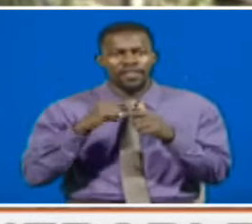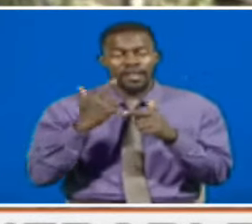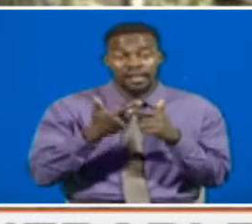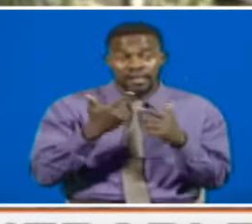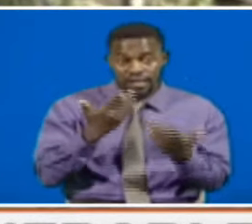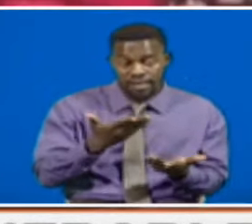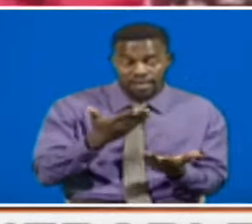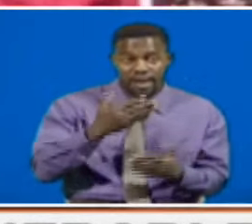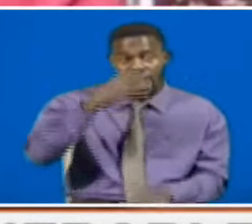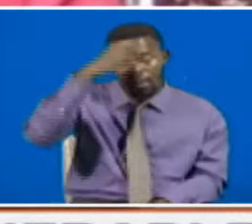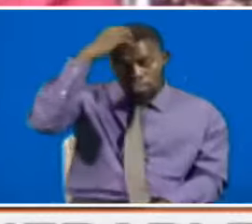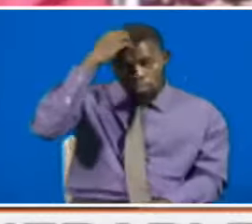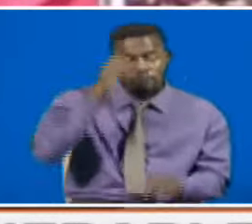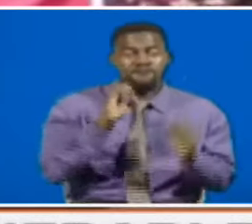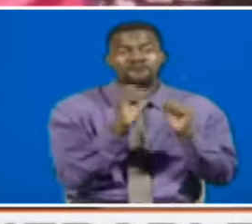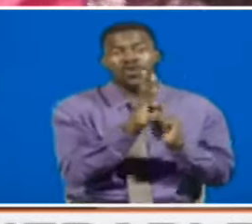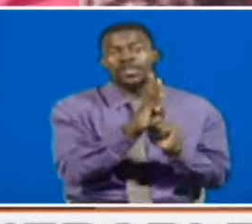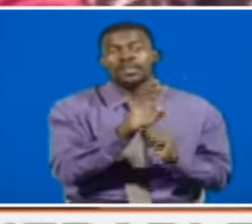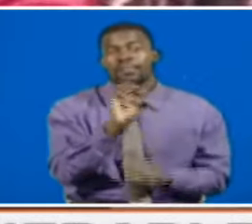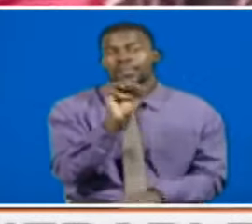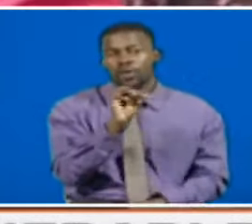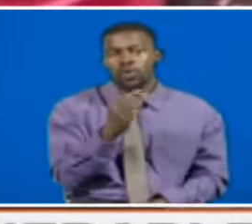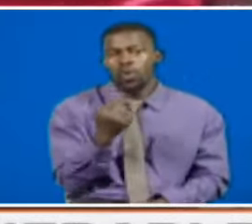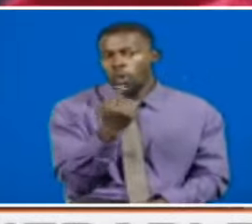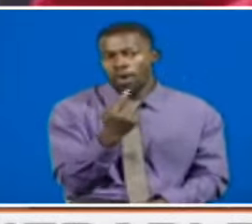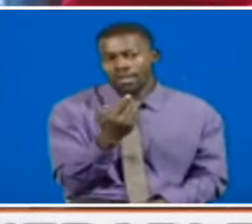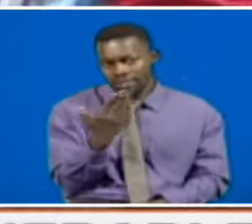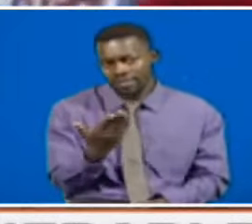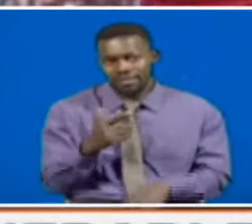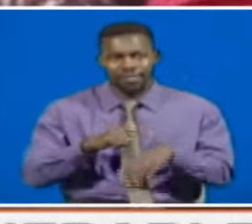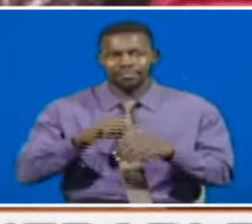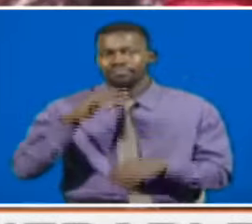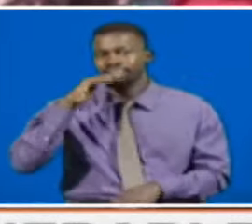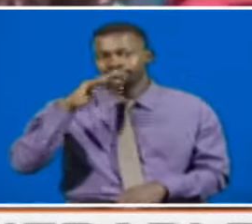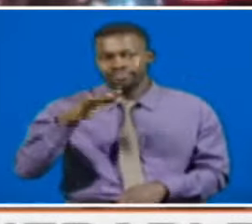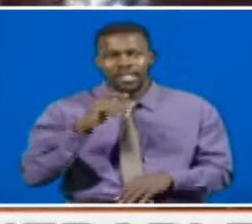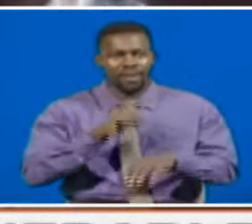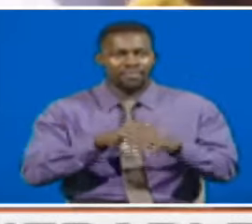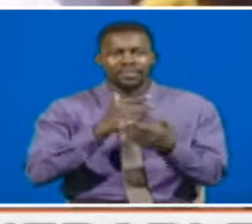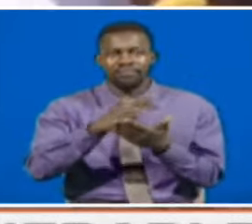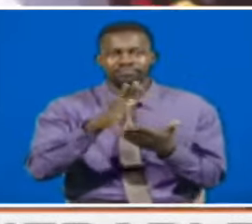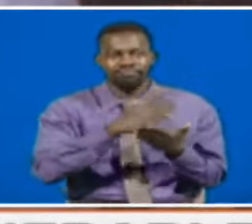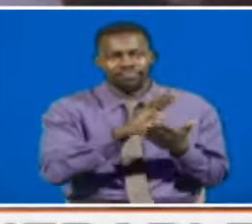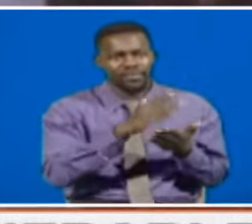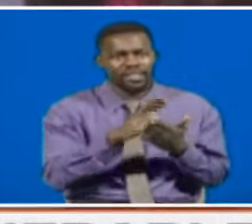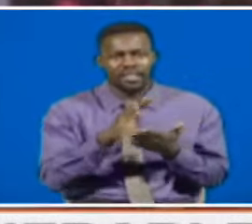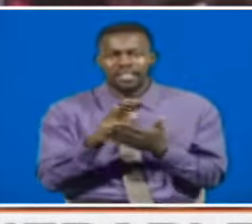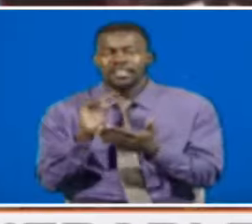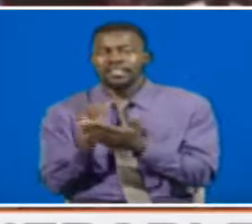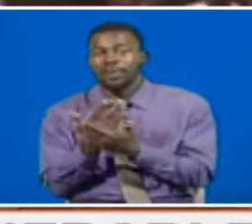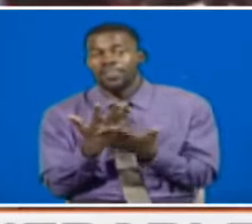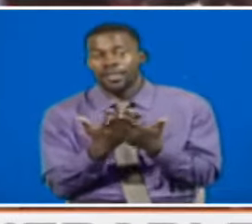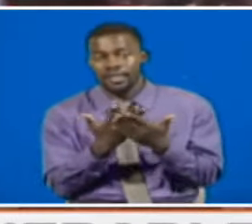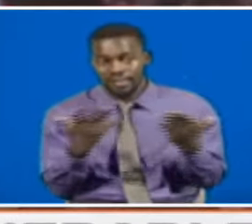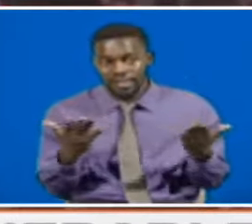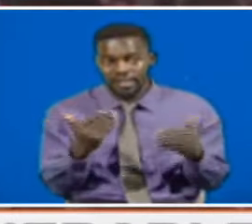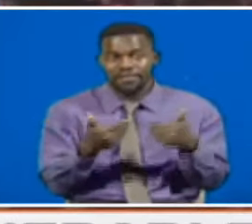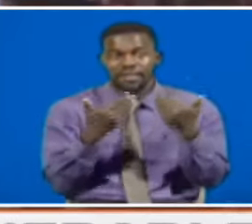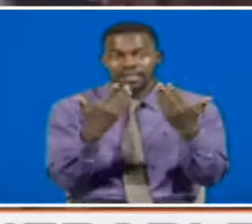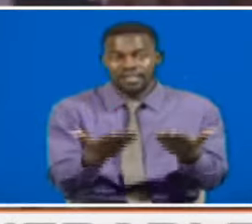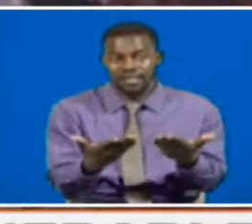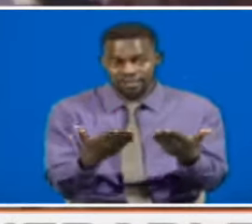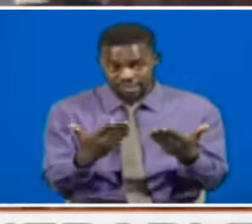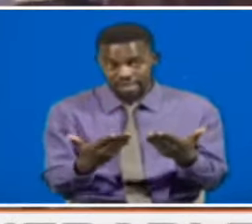million shillings. Speaking in Kipini Township in Garsen constituency during the distribution of equipment to people with intellectual